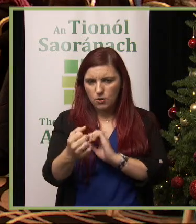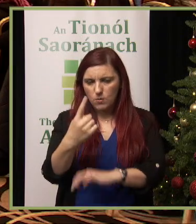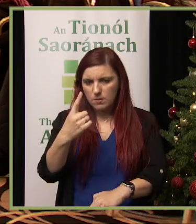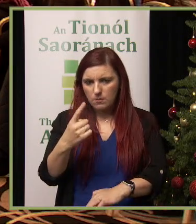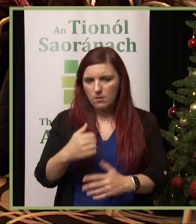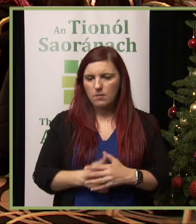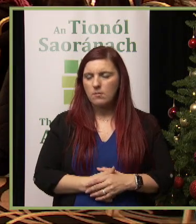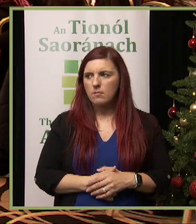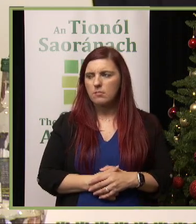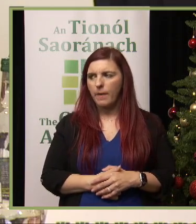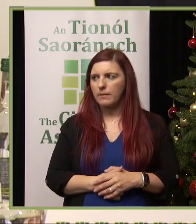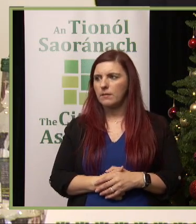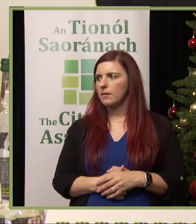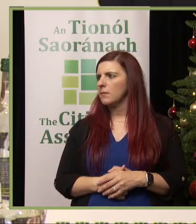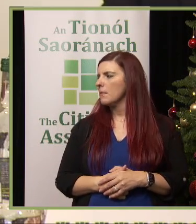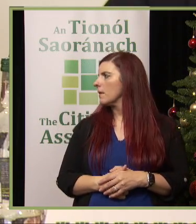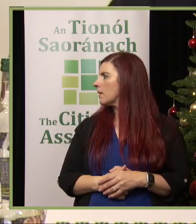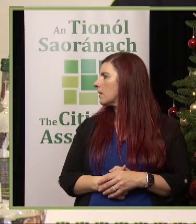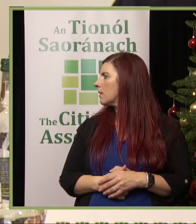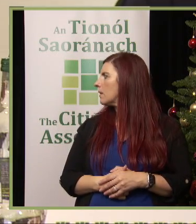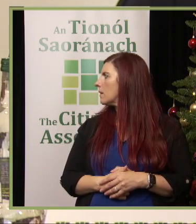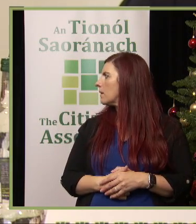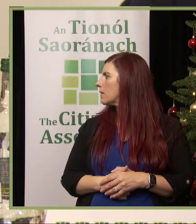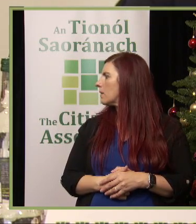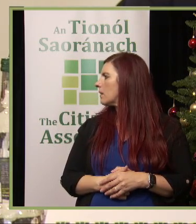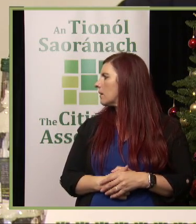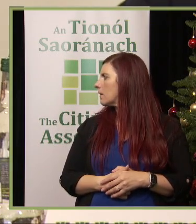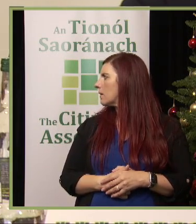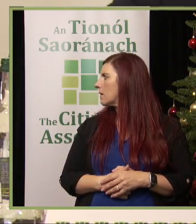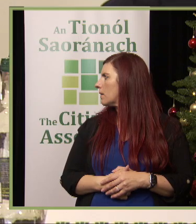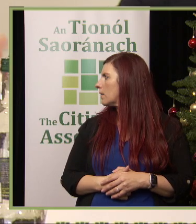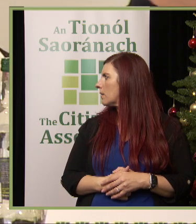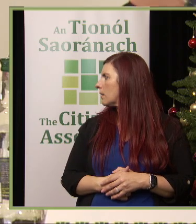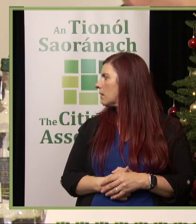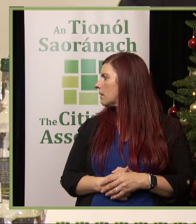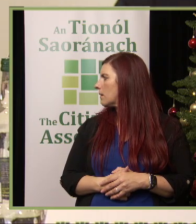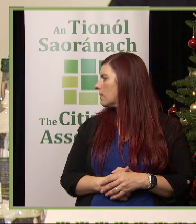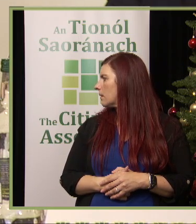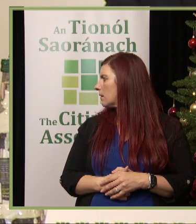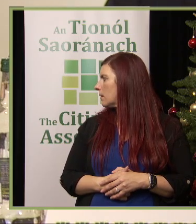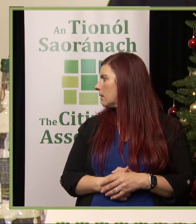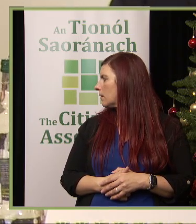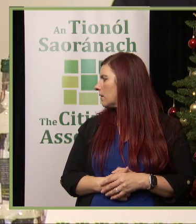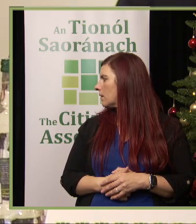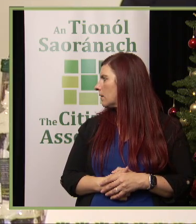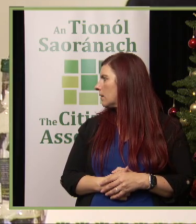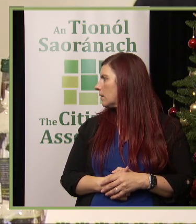Thank you. Okay, can I just ask, and result in a plan to,